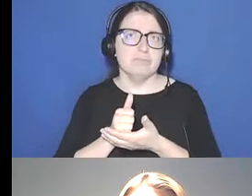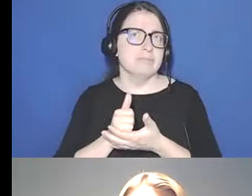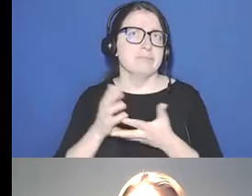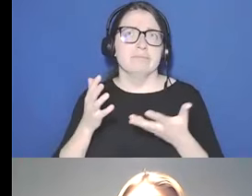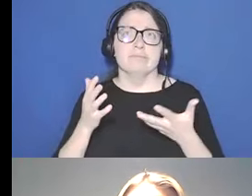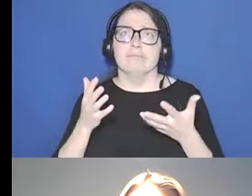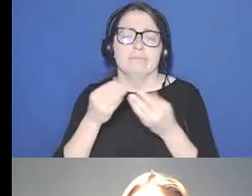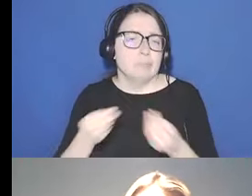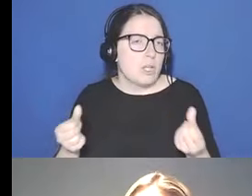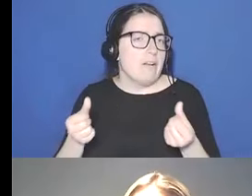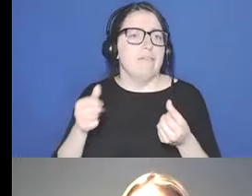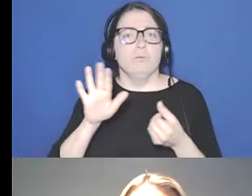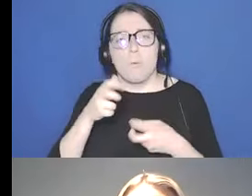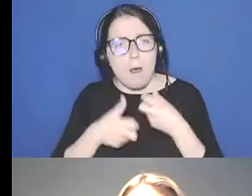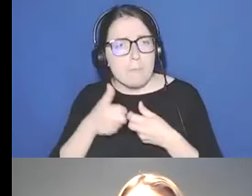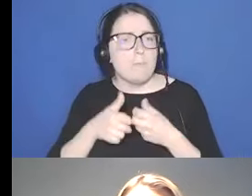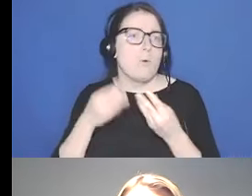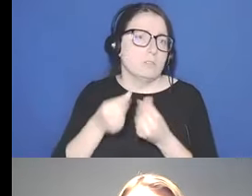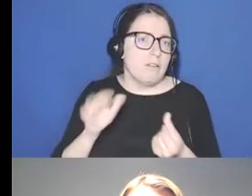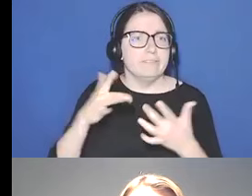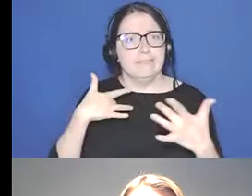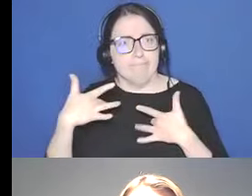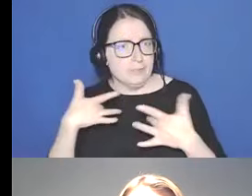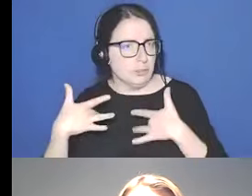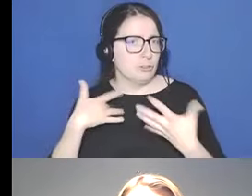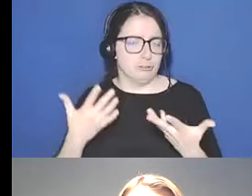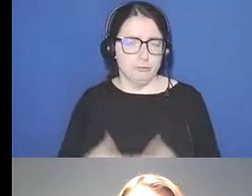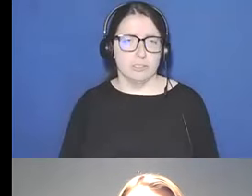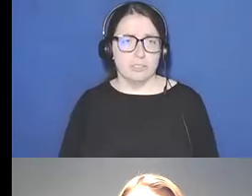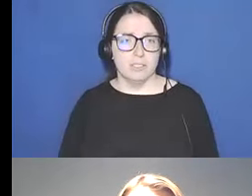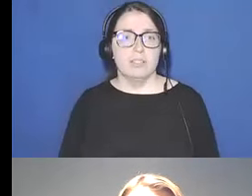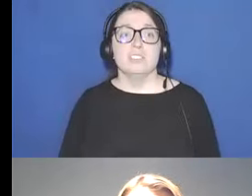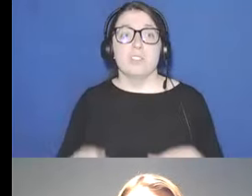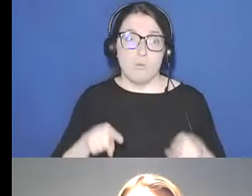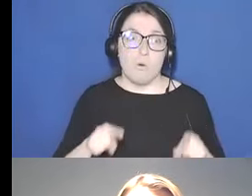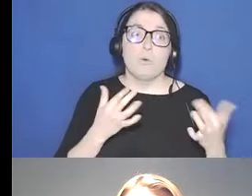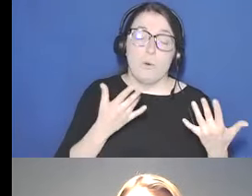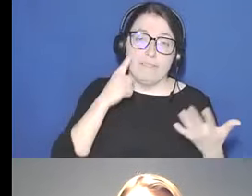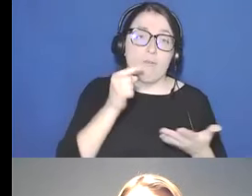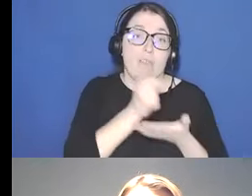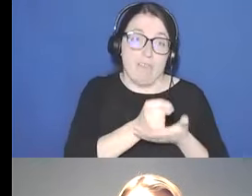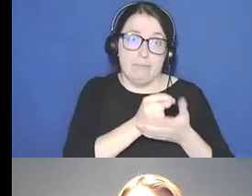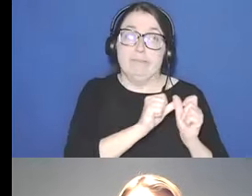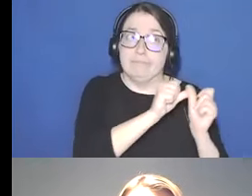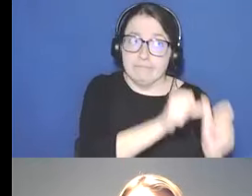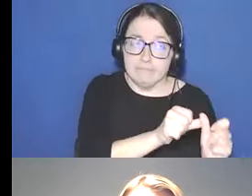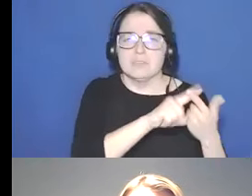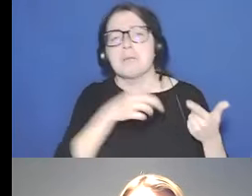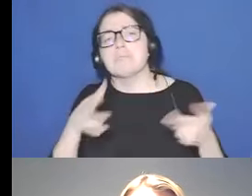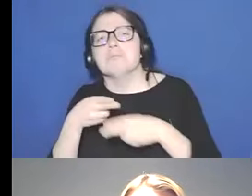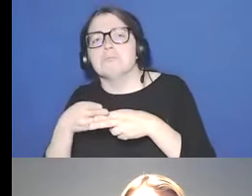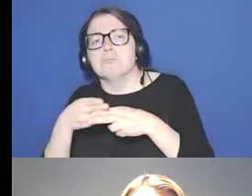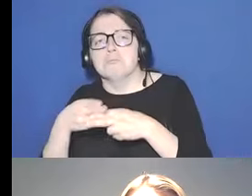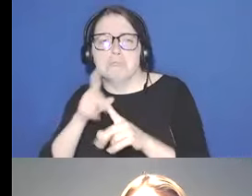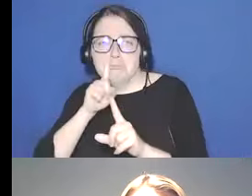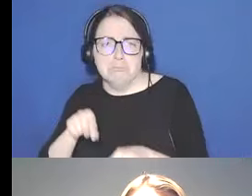problem or concern that you have for your child while you wait for maybe an ongoing therapist. If they say, I don't really